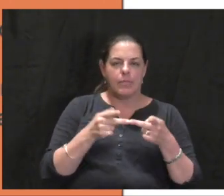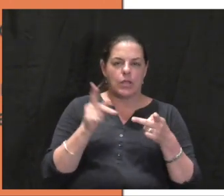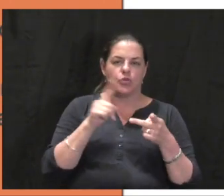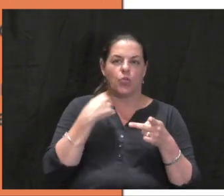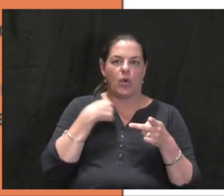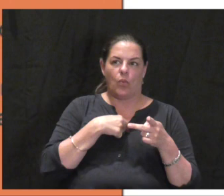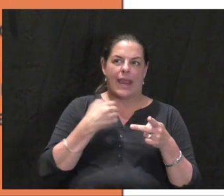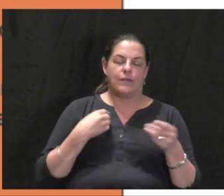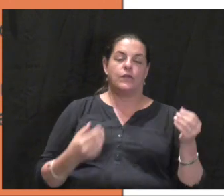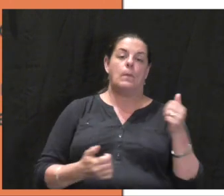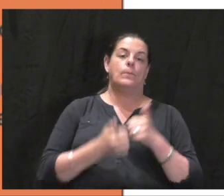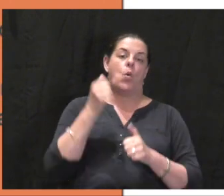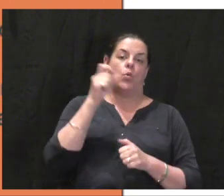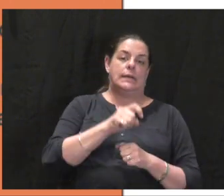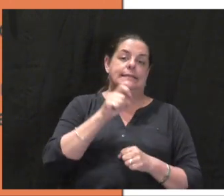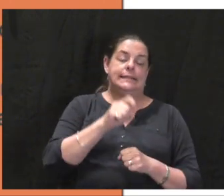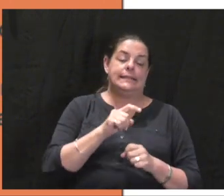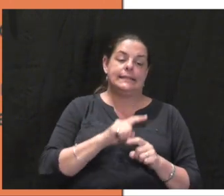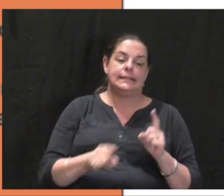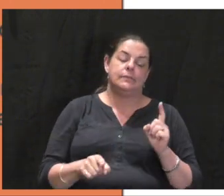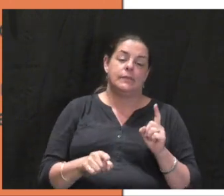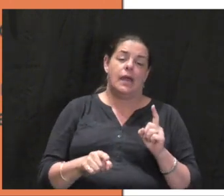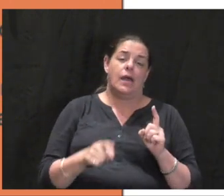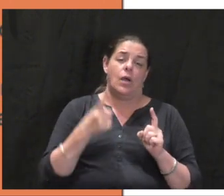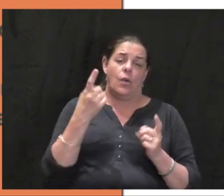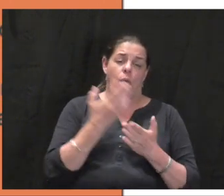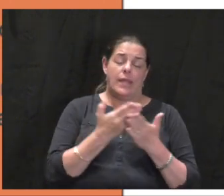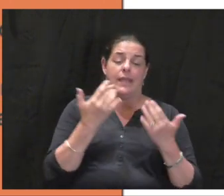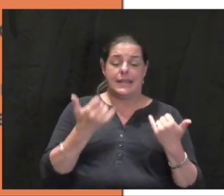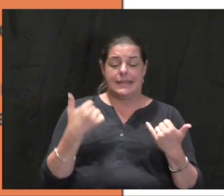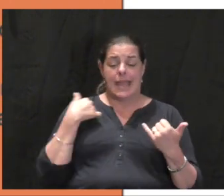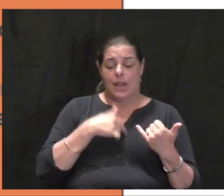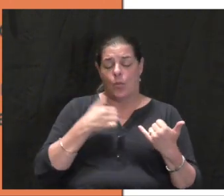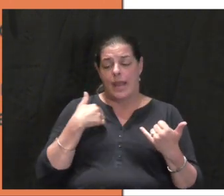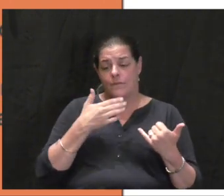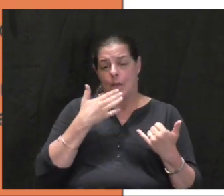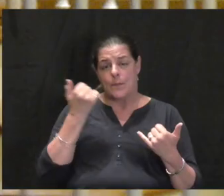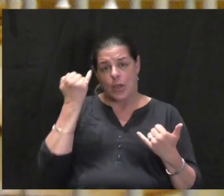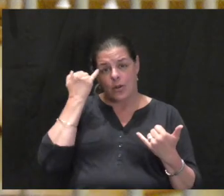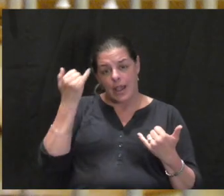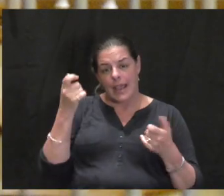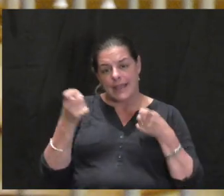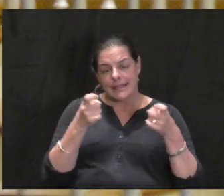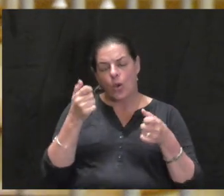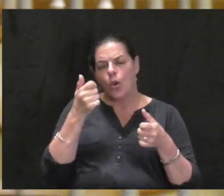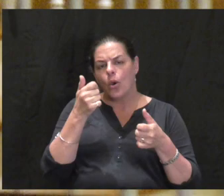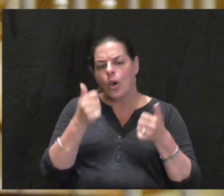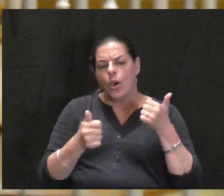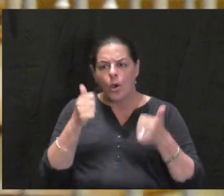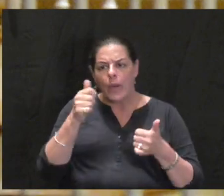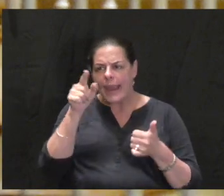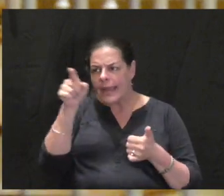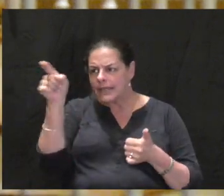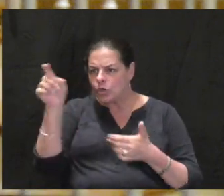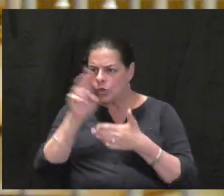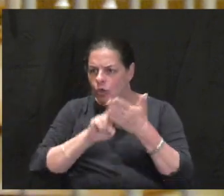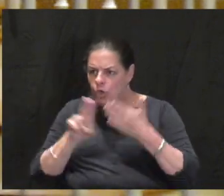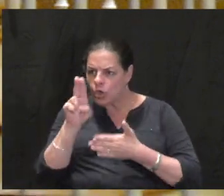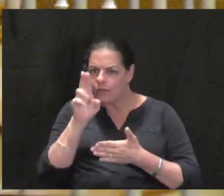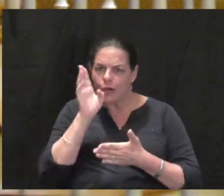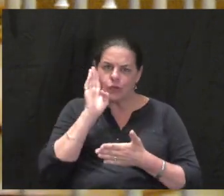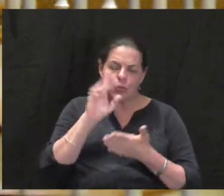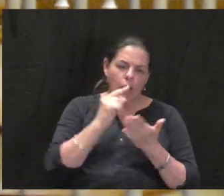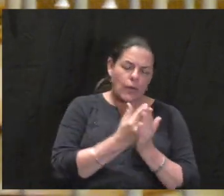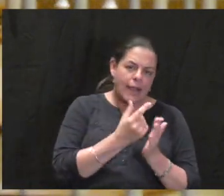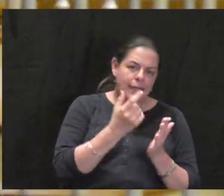more strategic. But that's not to say that we don't still have a high need for more teachers in the advanced maths and sciences, for more